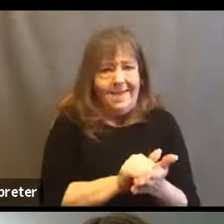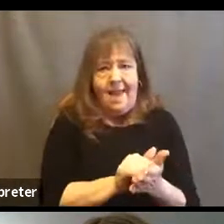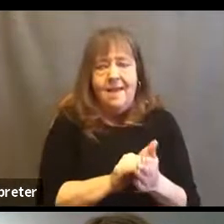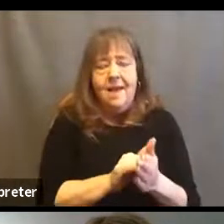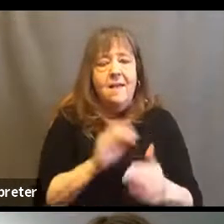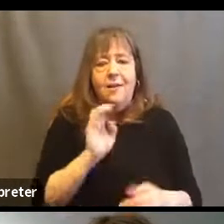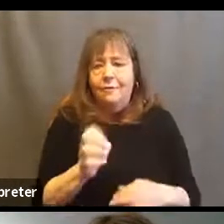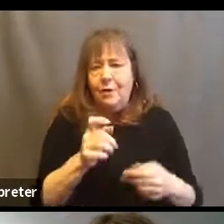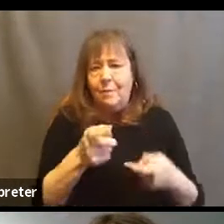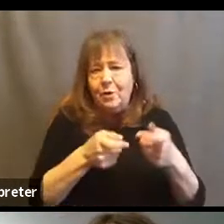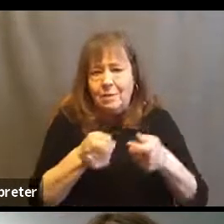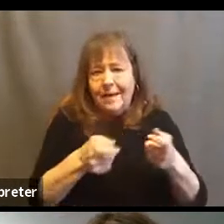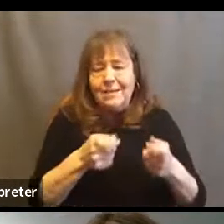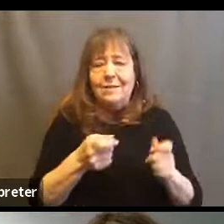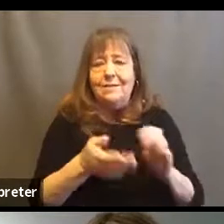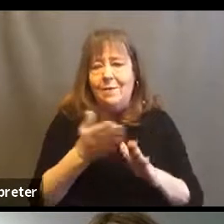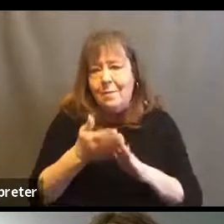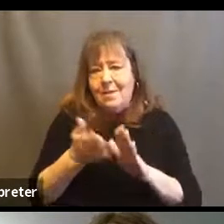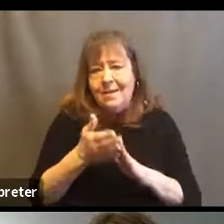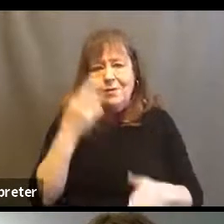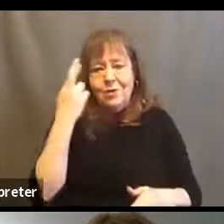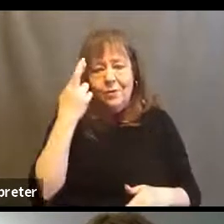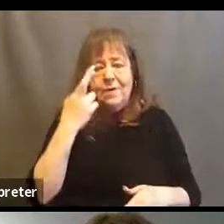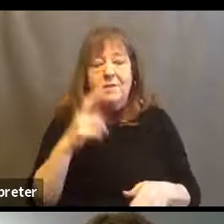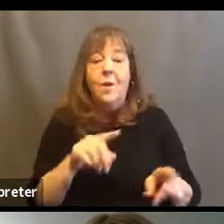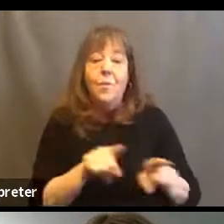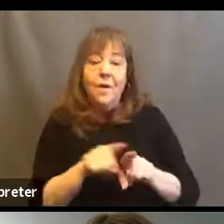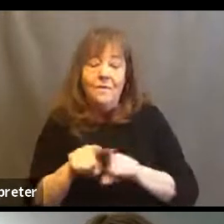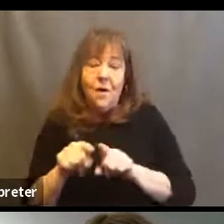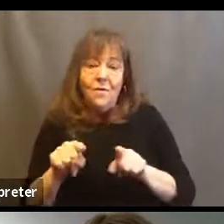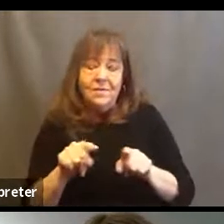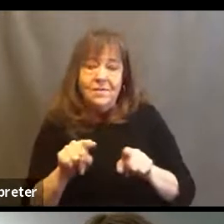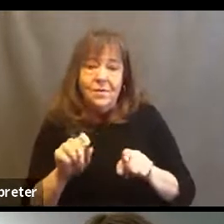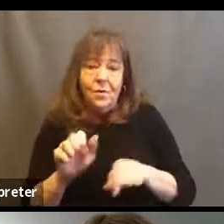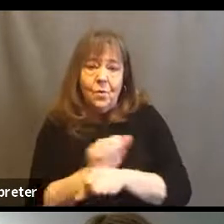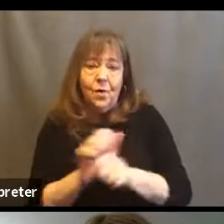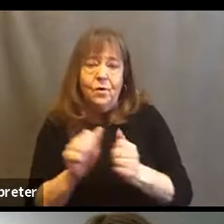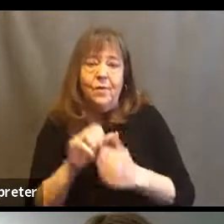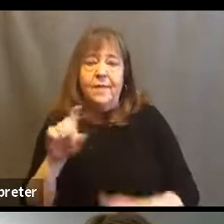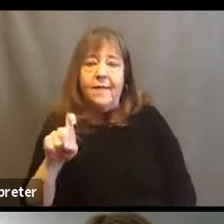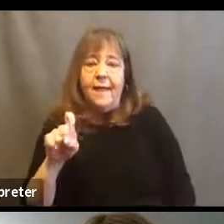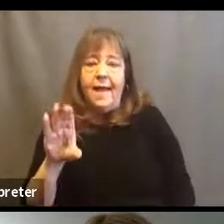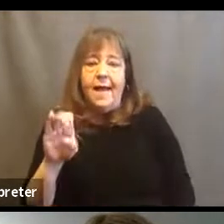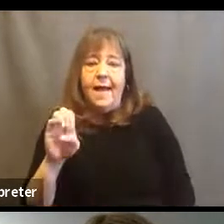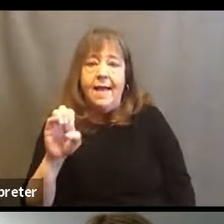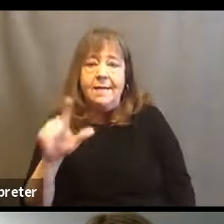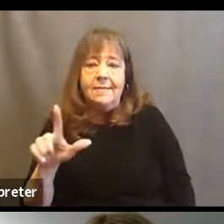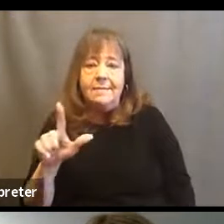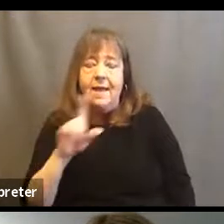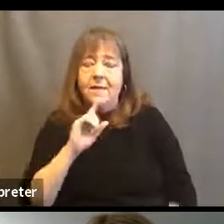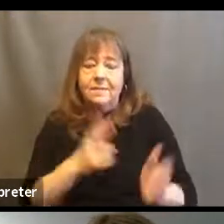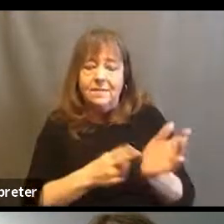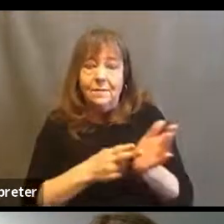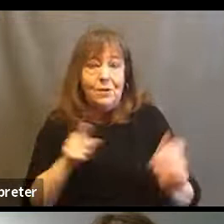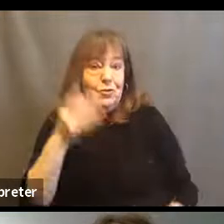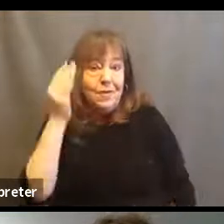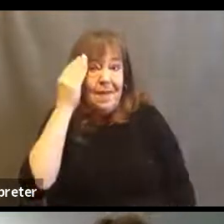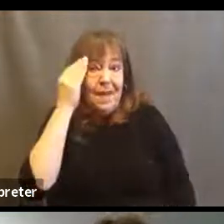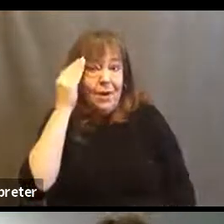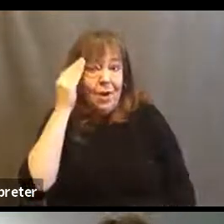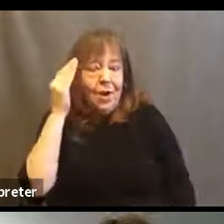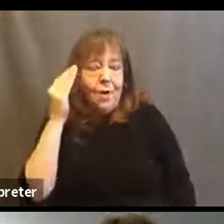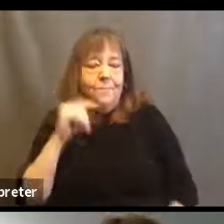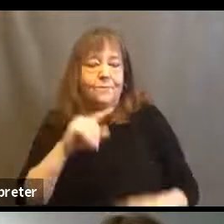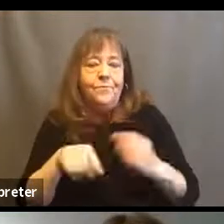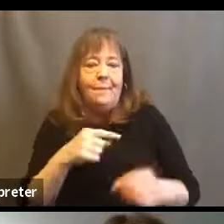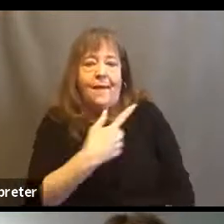and operational reasons. We've also worked with Excel to make sure they're aware of the